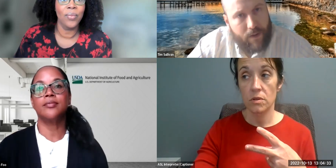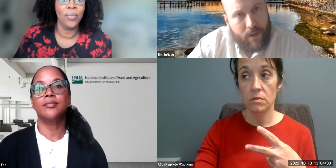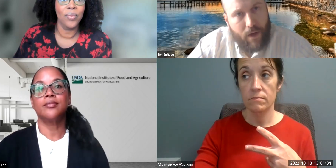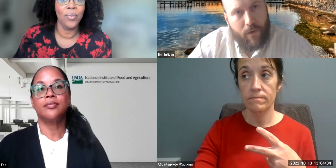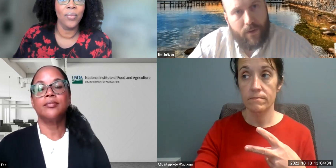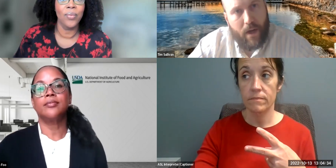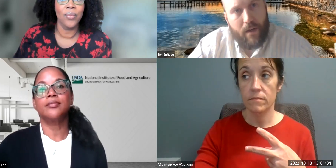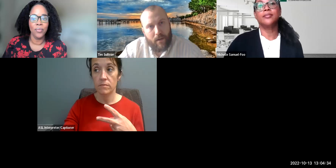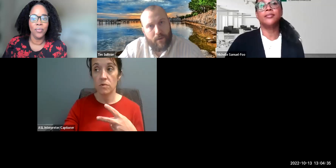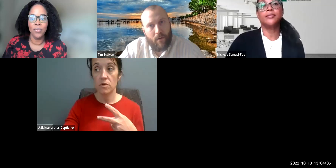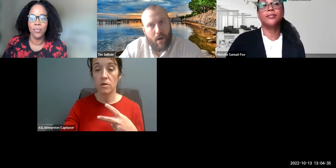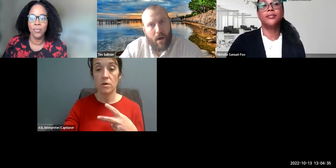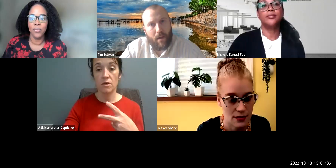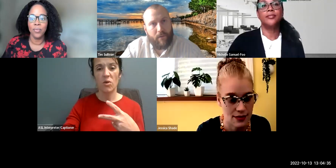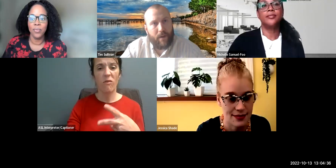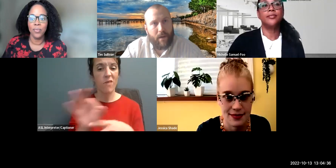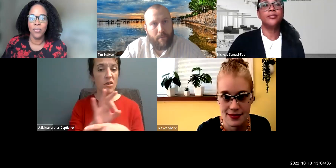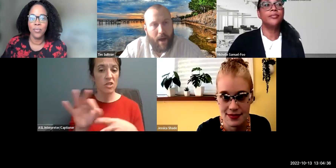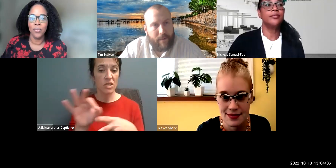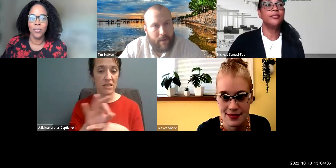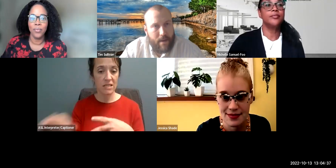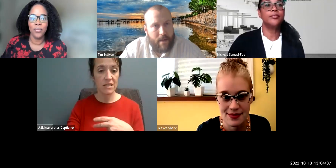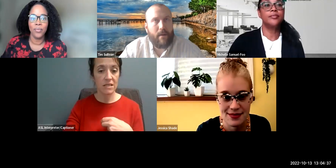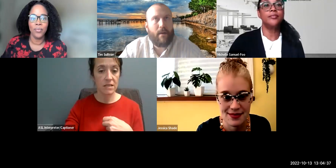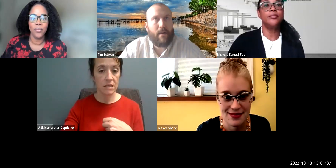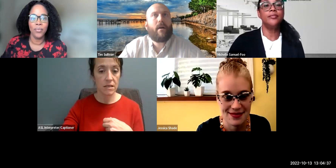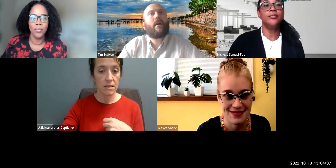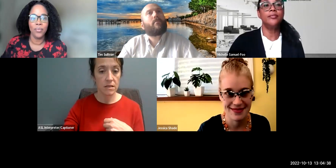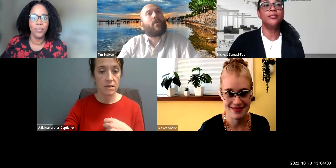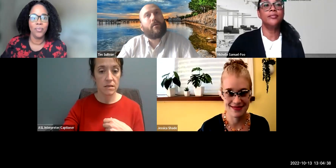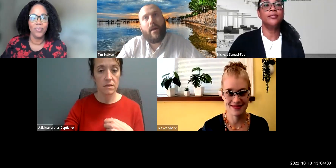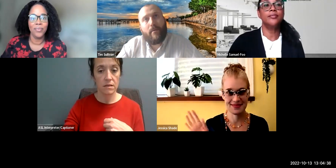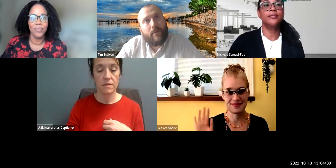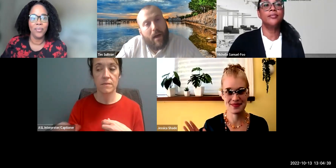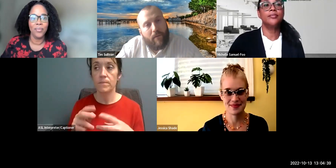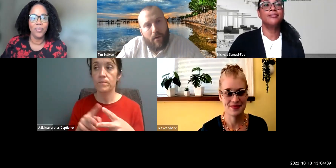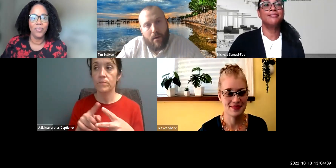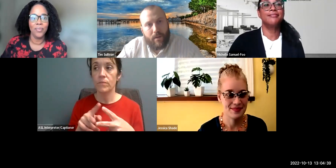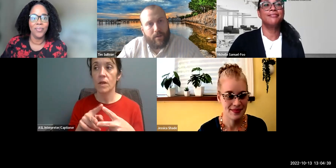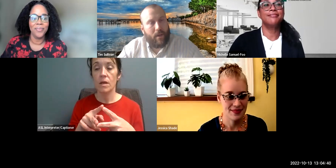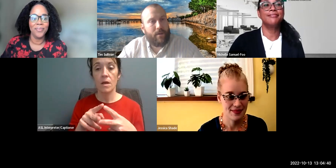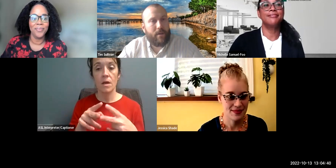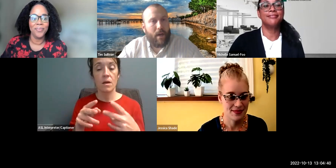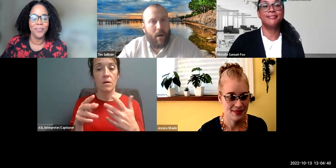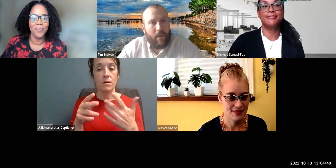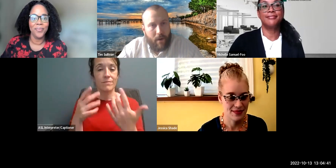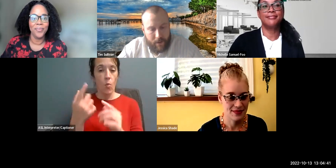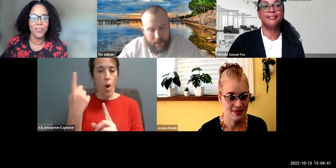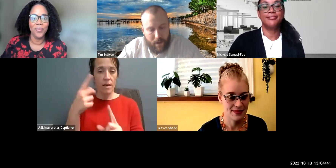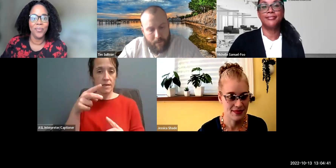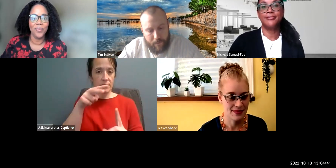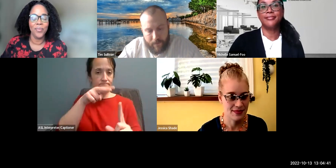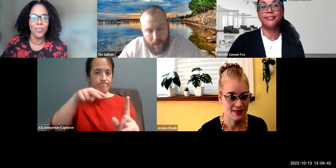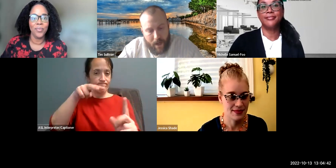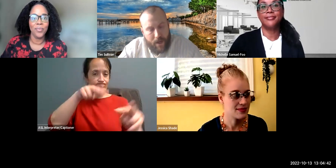functions. The first is oversight. So all of the capacity programs have their own legislation that